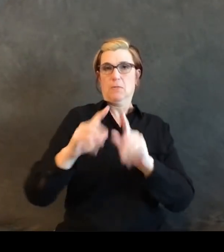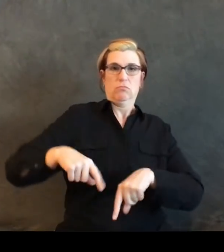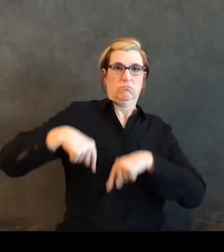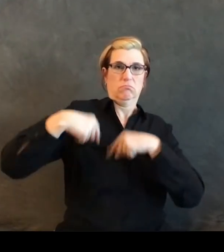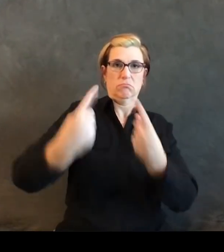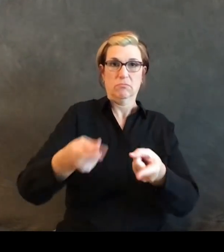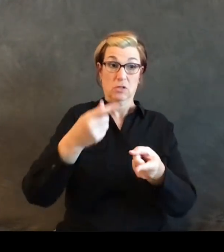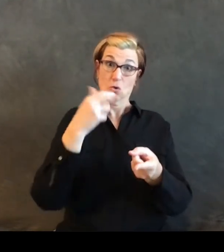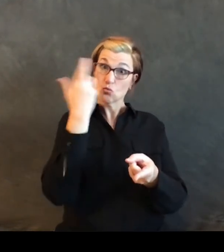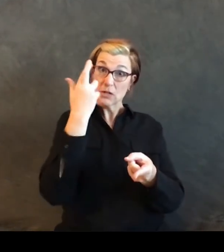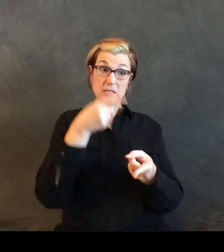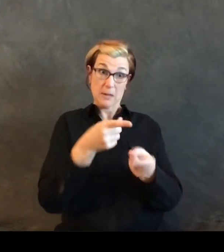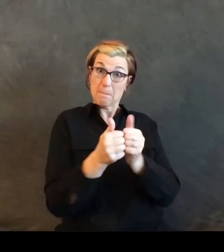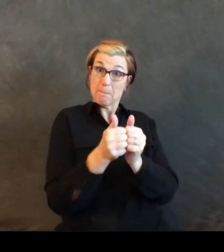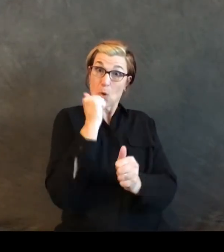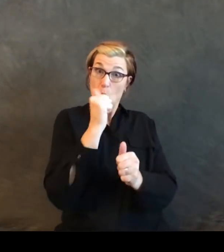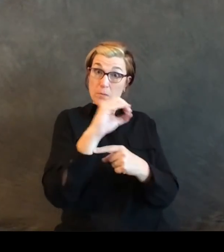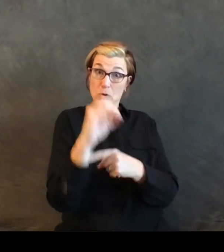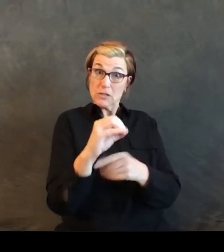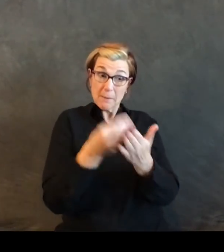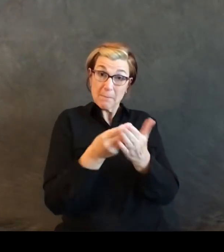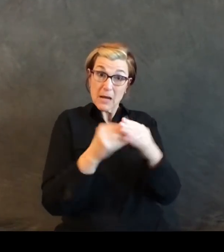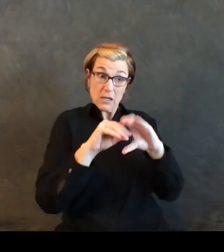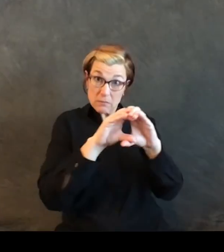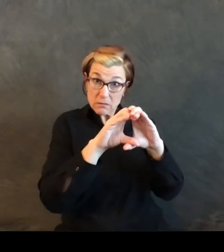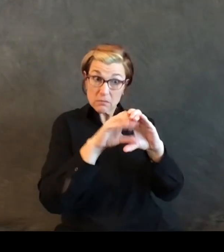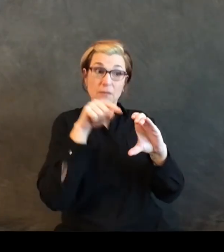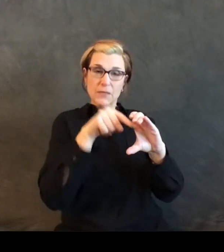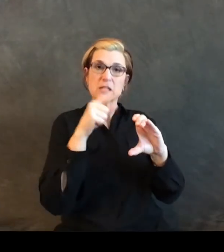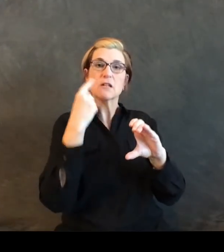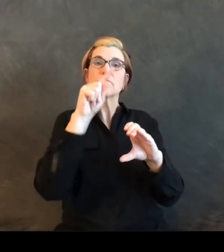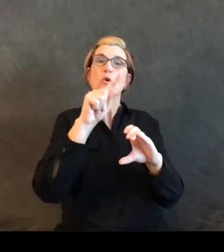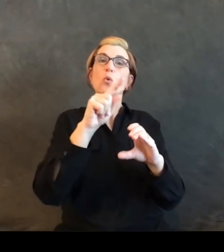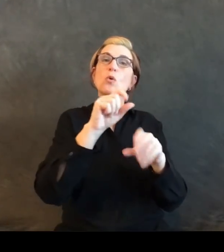jobs, and families.